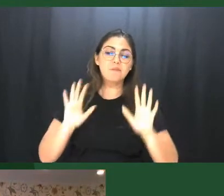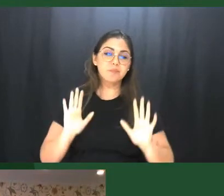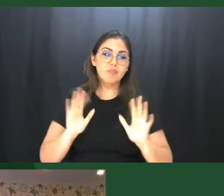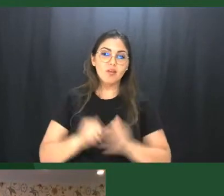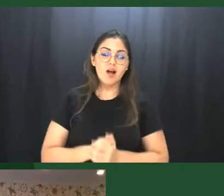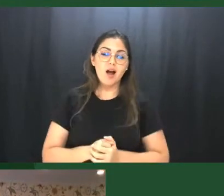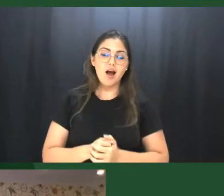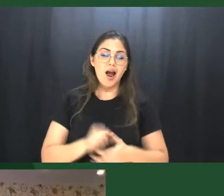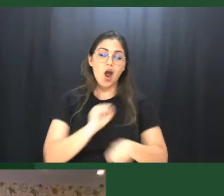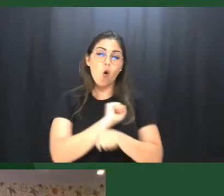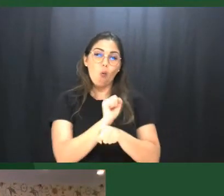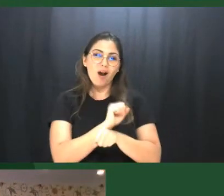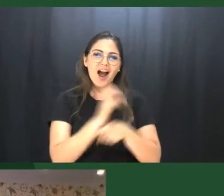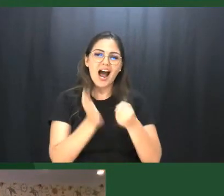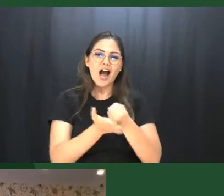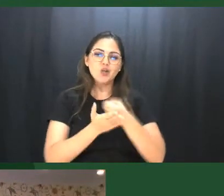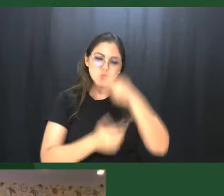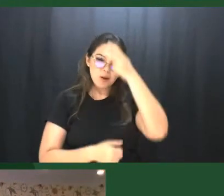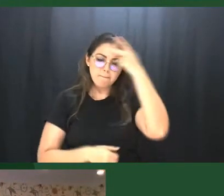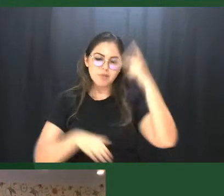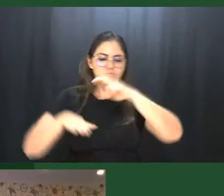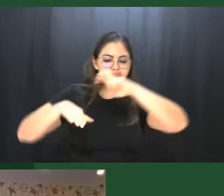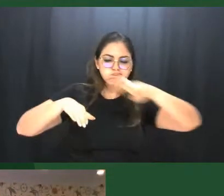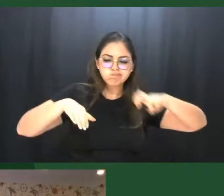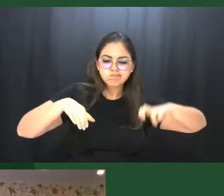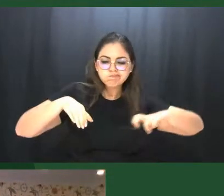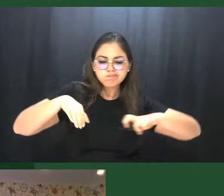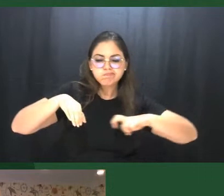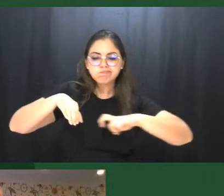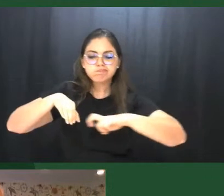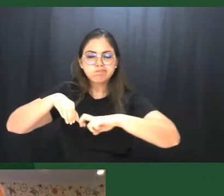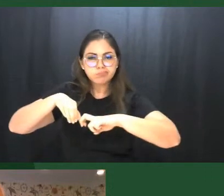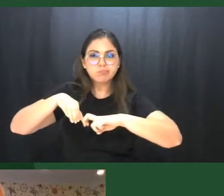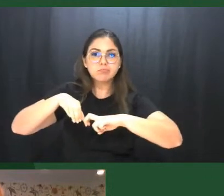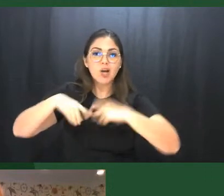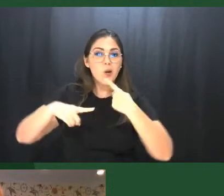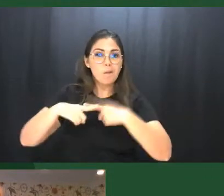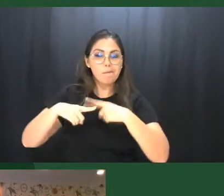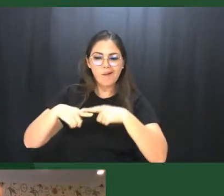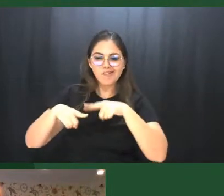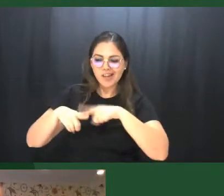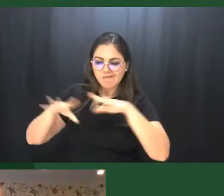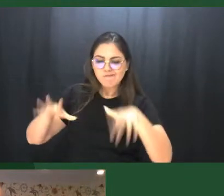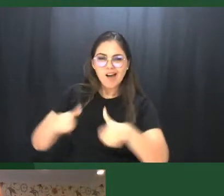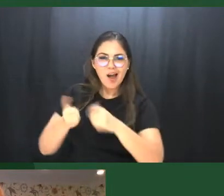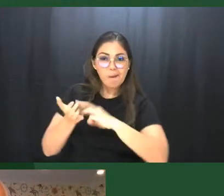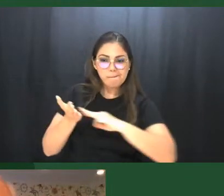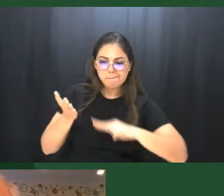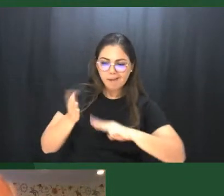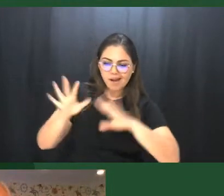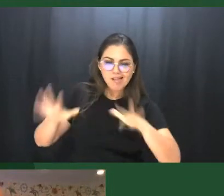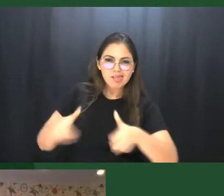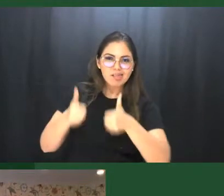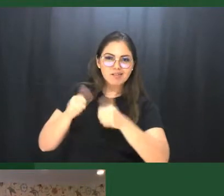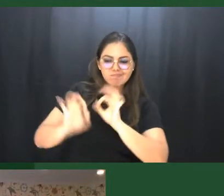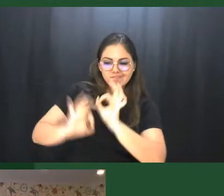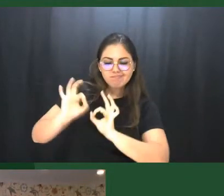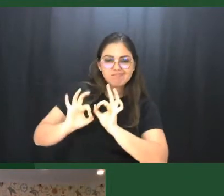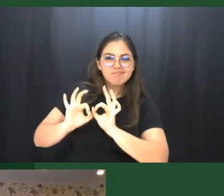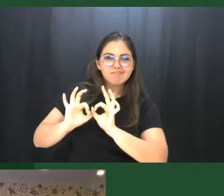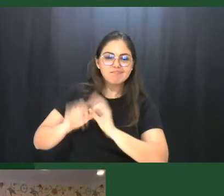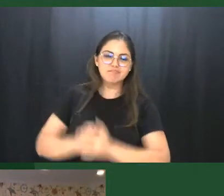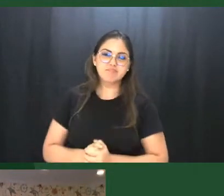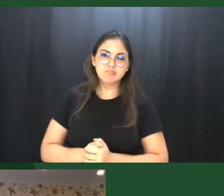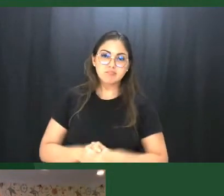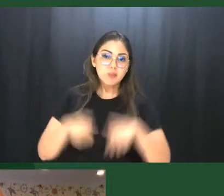at feature by feature, what is it that we can automate is a much better way to think about it. And again, my message